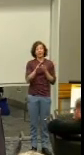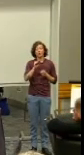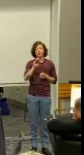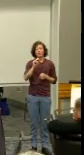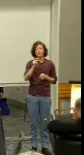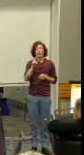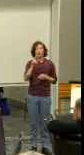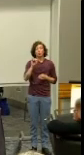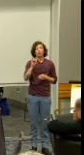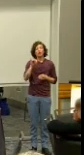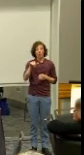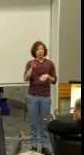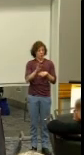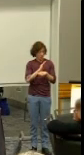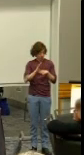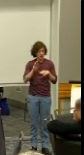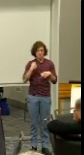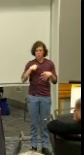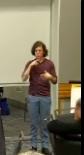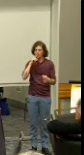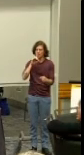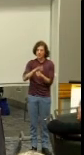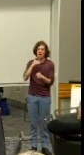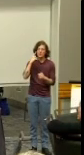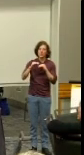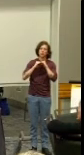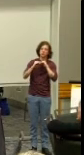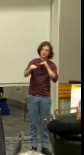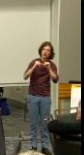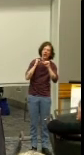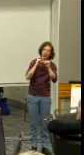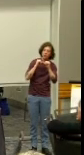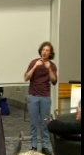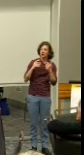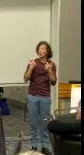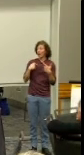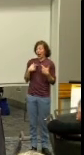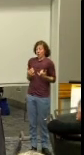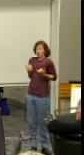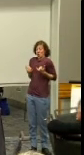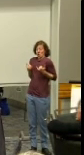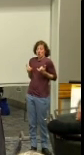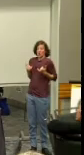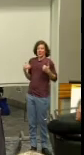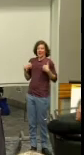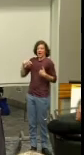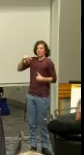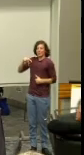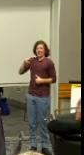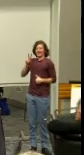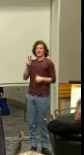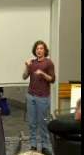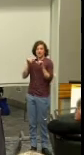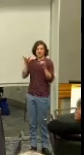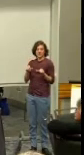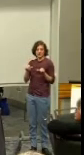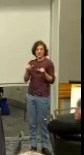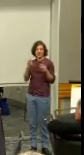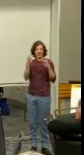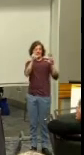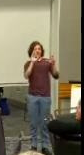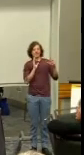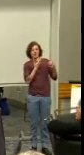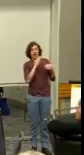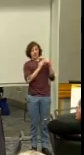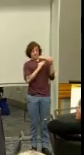sustainability. And actually, we are currently getting a PV system installed on our building, which when it's done will